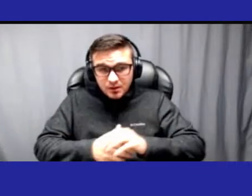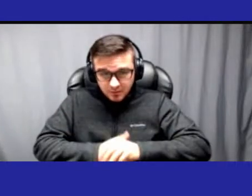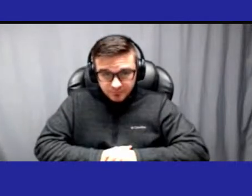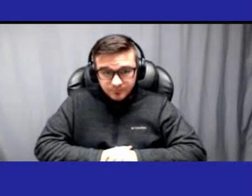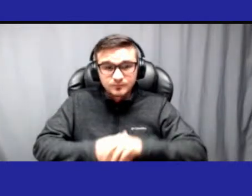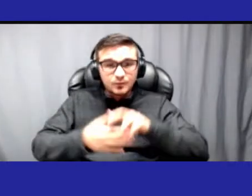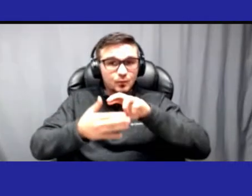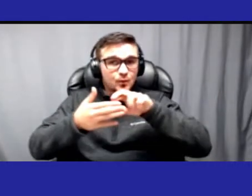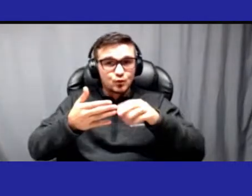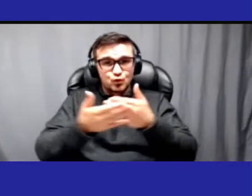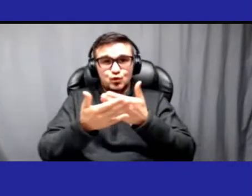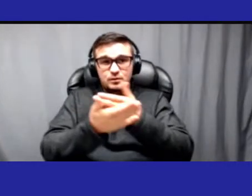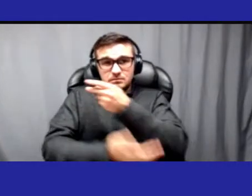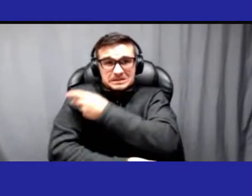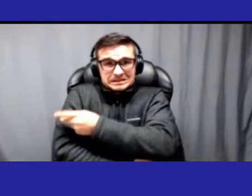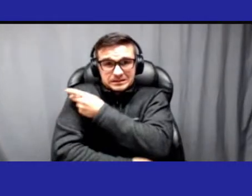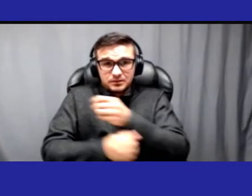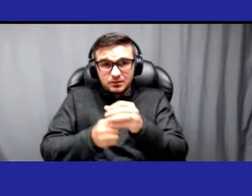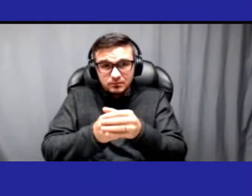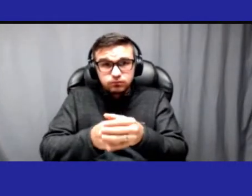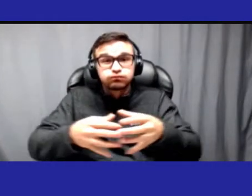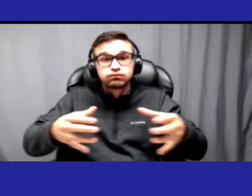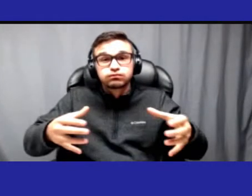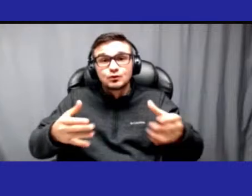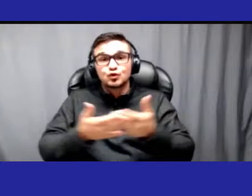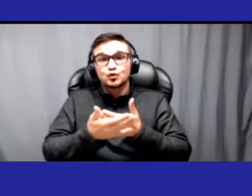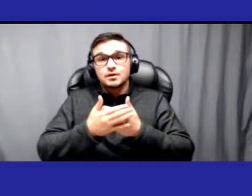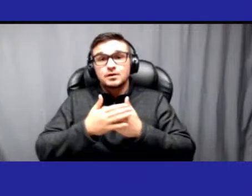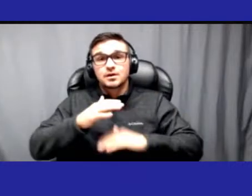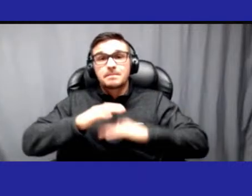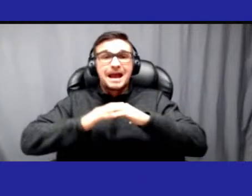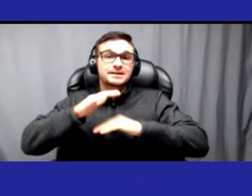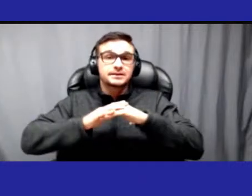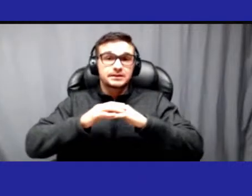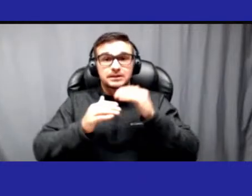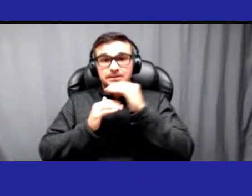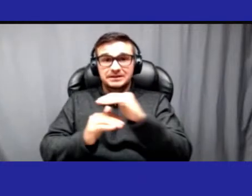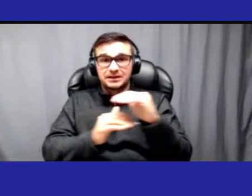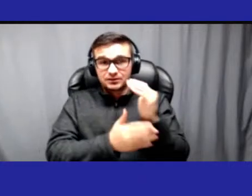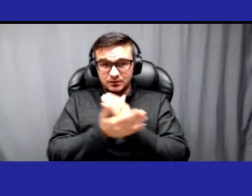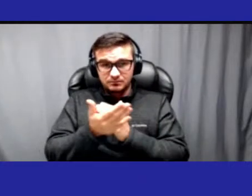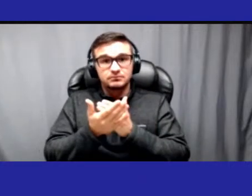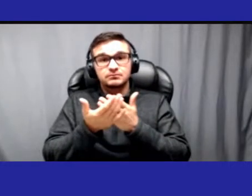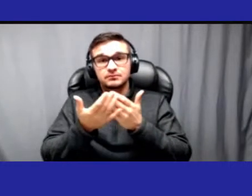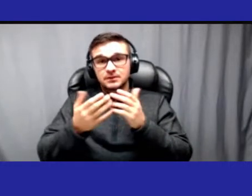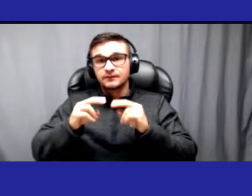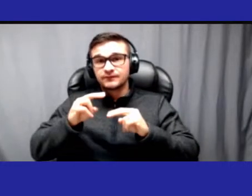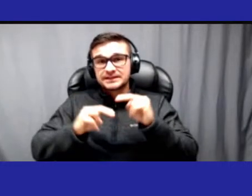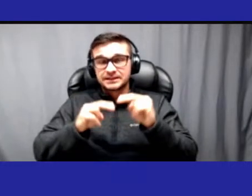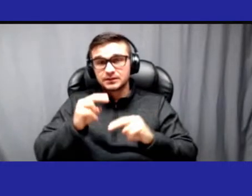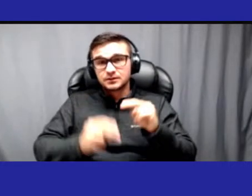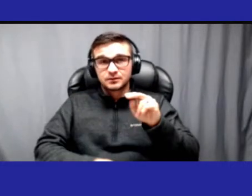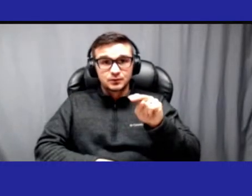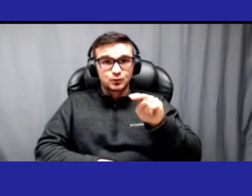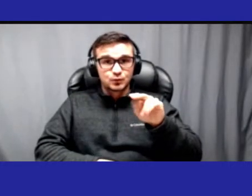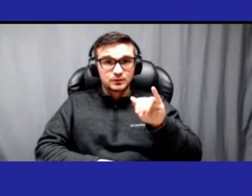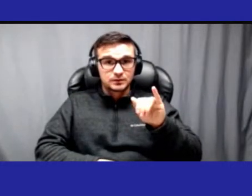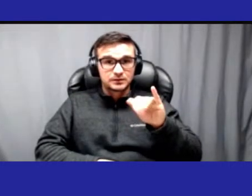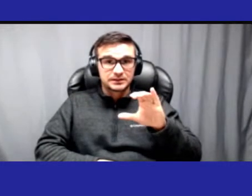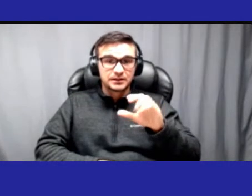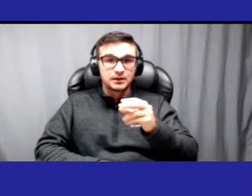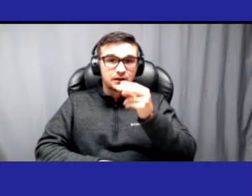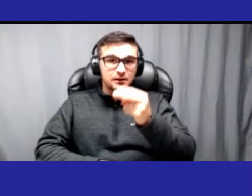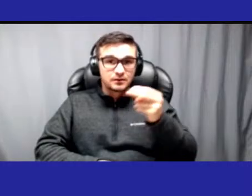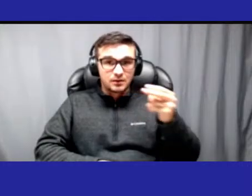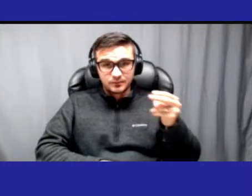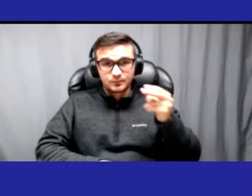growth and new capacity limitations at some of the facilities. New York City Health and Hospitals would activate third-party referrals